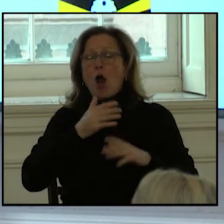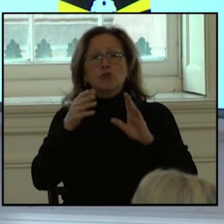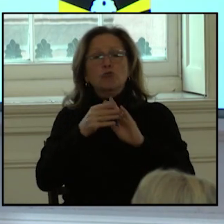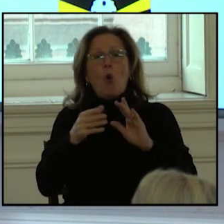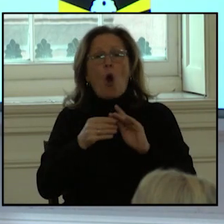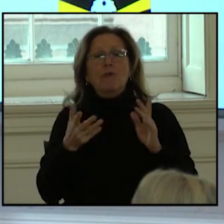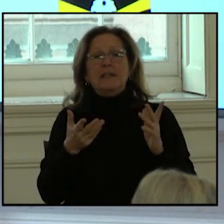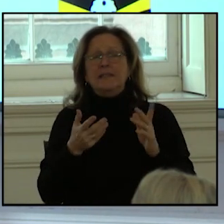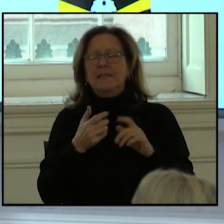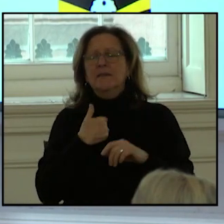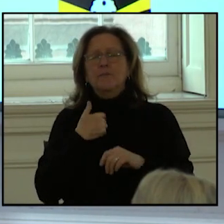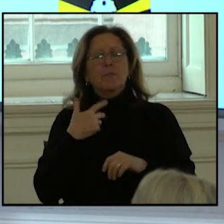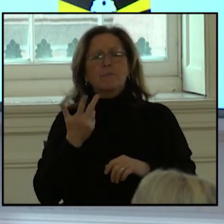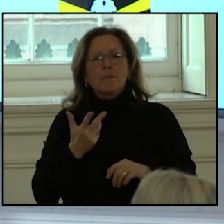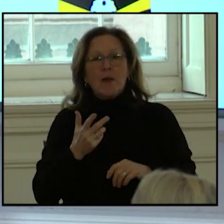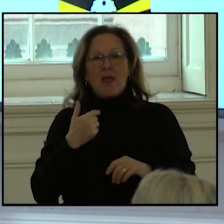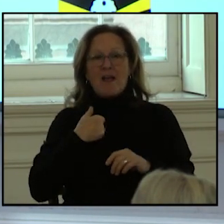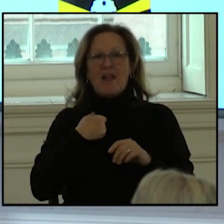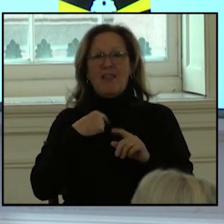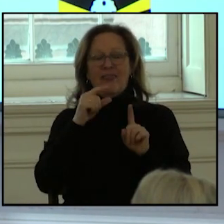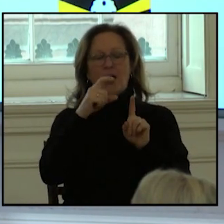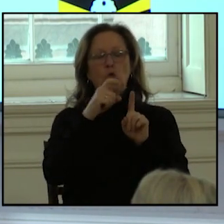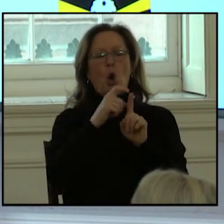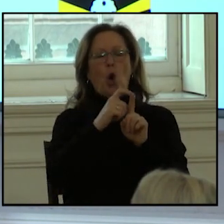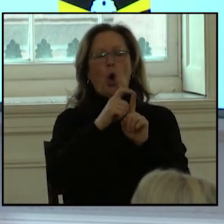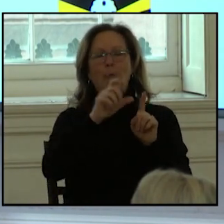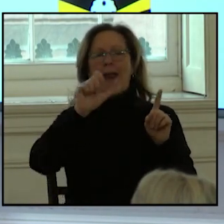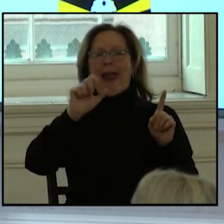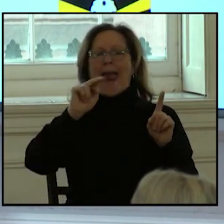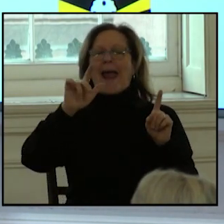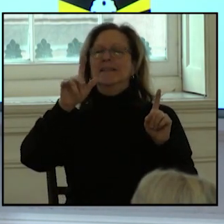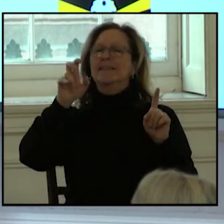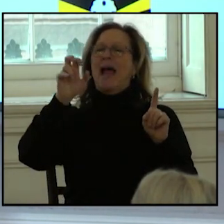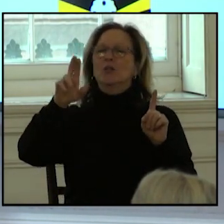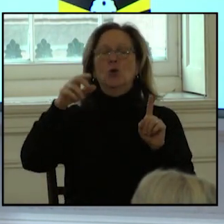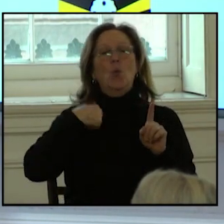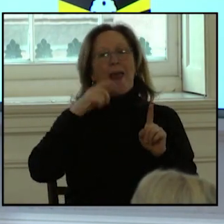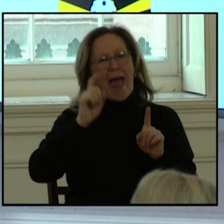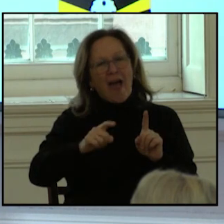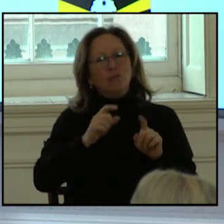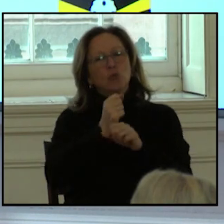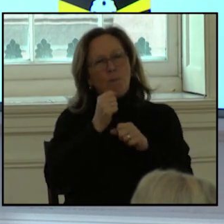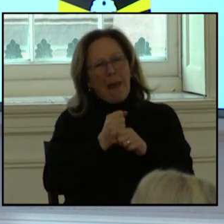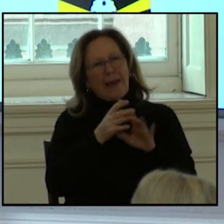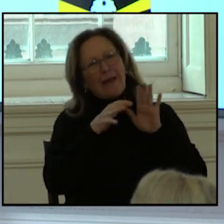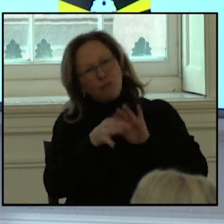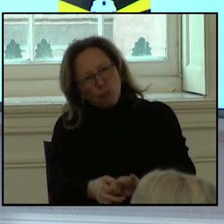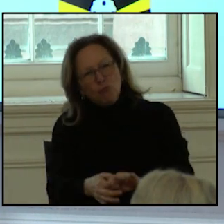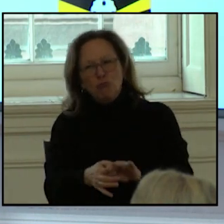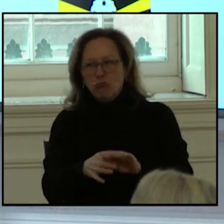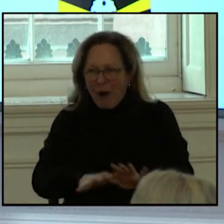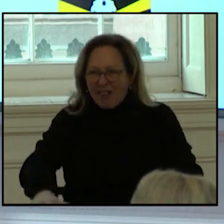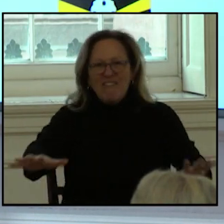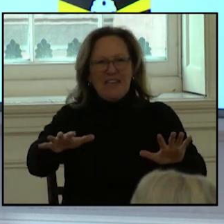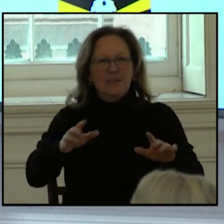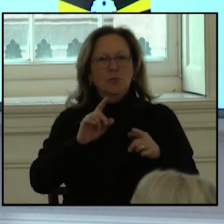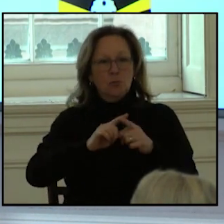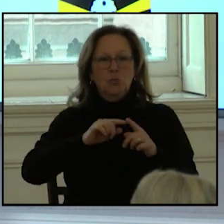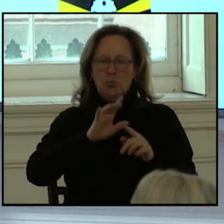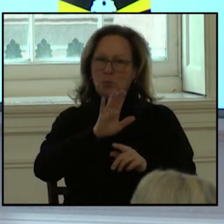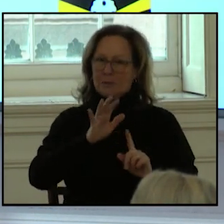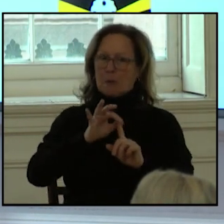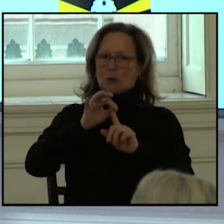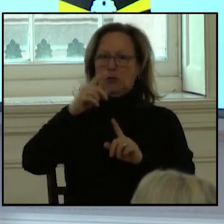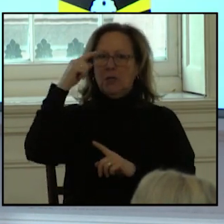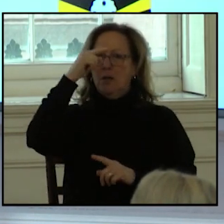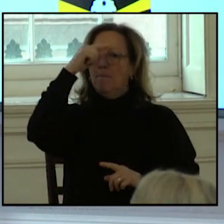the term ancestor and descendant relevant, especially to Black people. And the terms ancestor